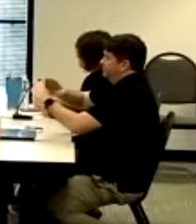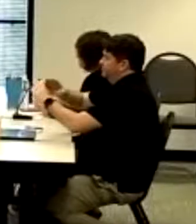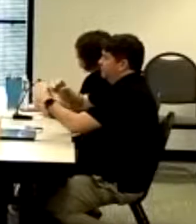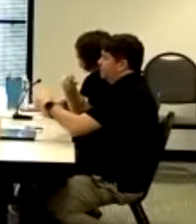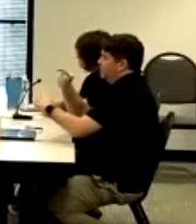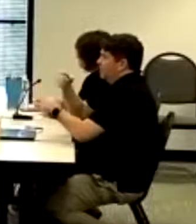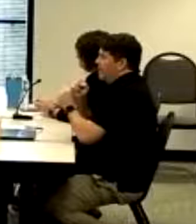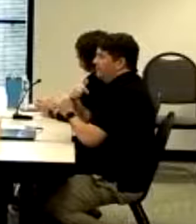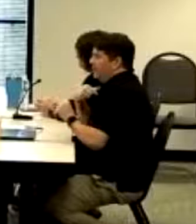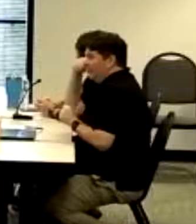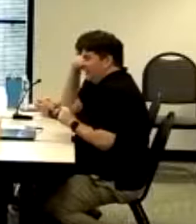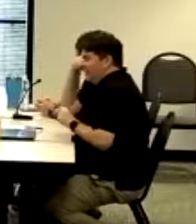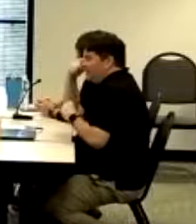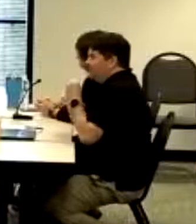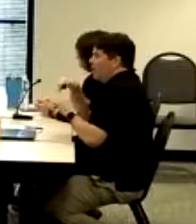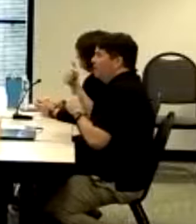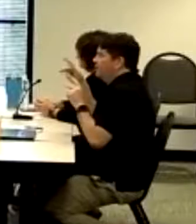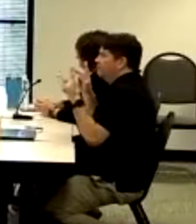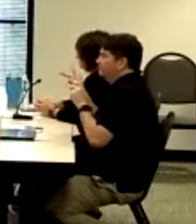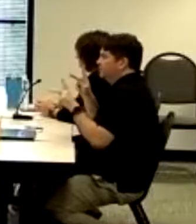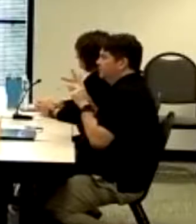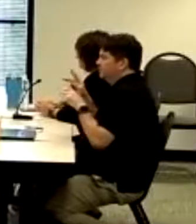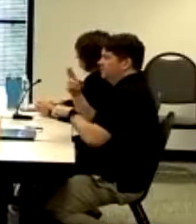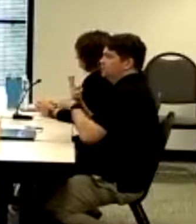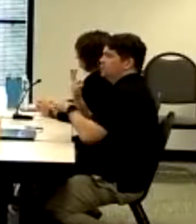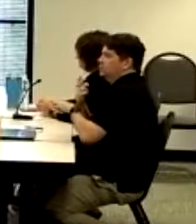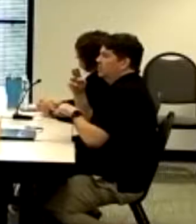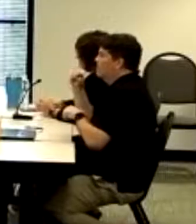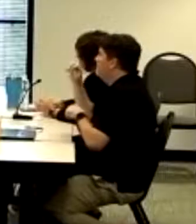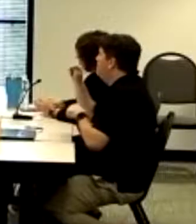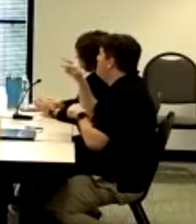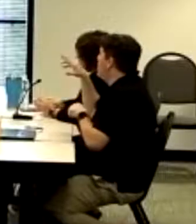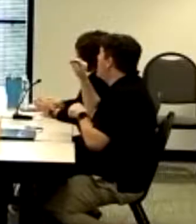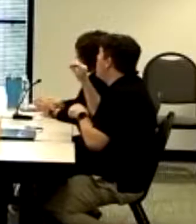been preventing the sidewalk, and it made me think about other people